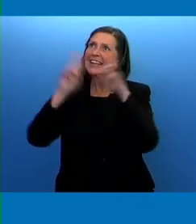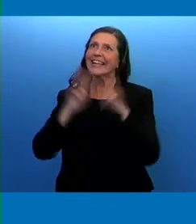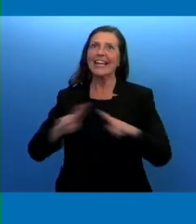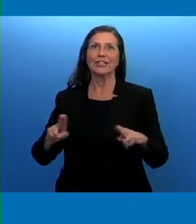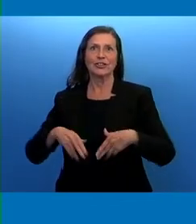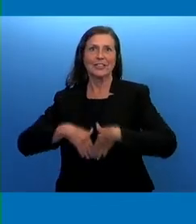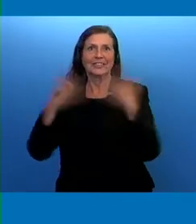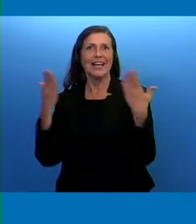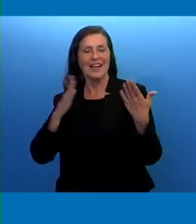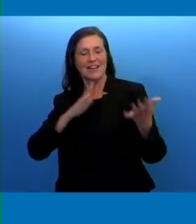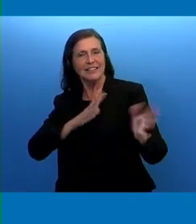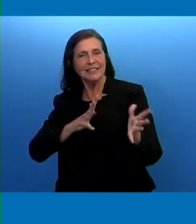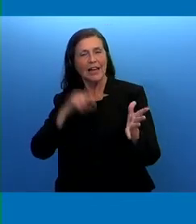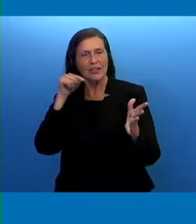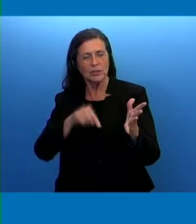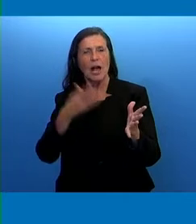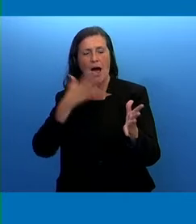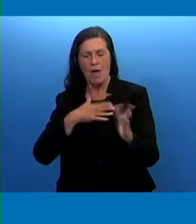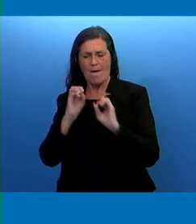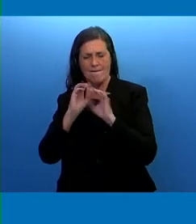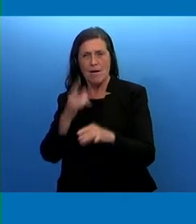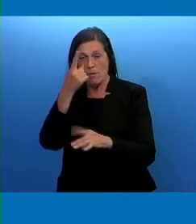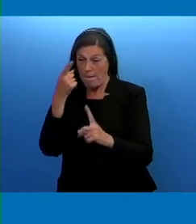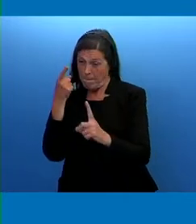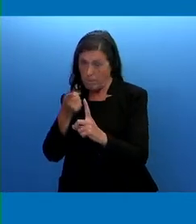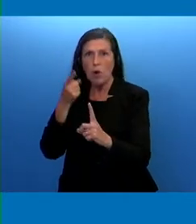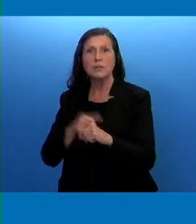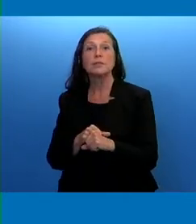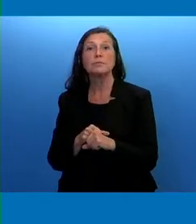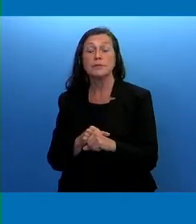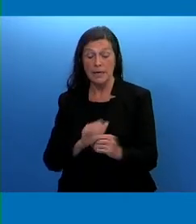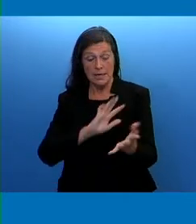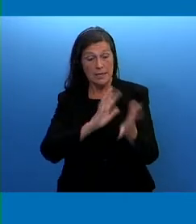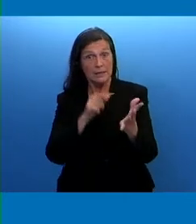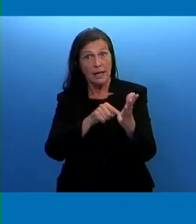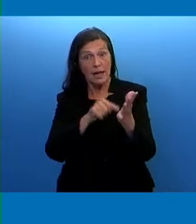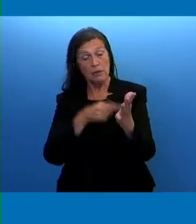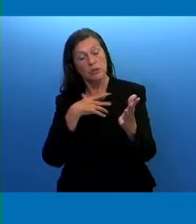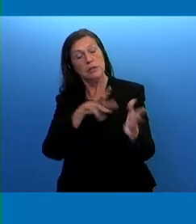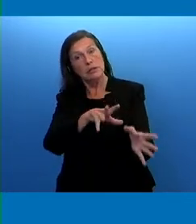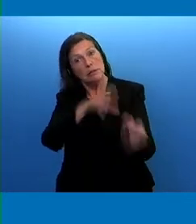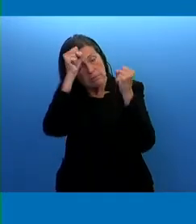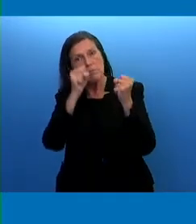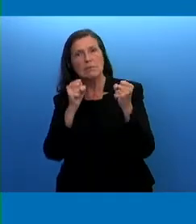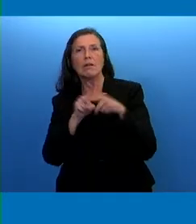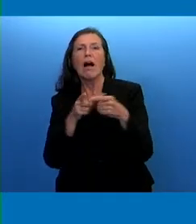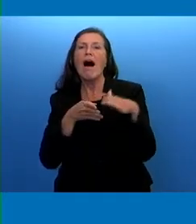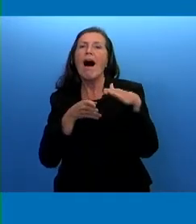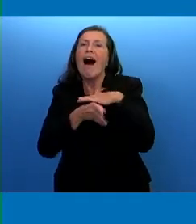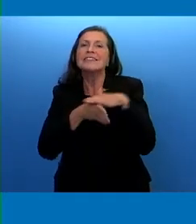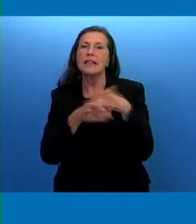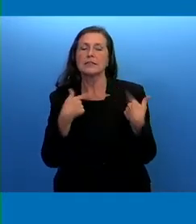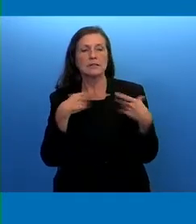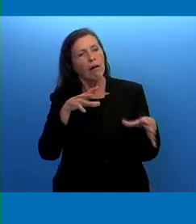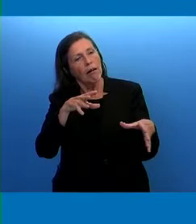but to make the very particular point that access to sign language, and that has been mentioned by Mr. Bloxs, access